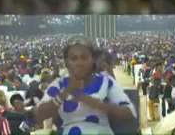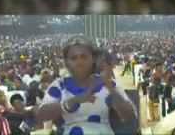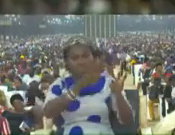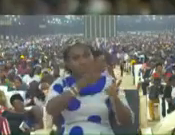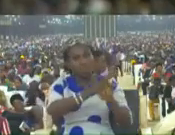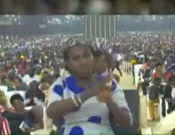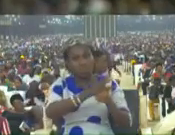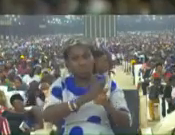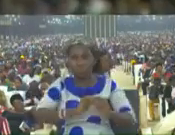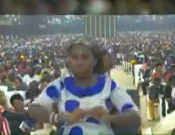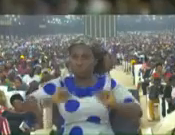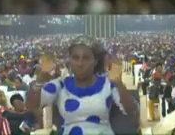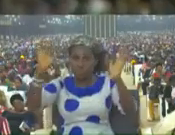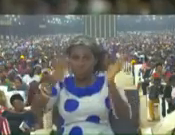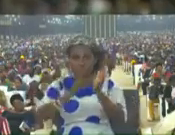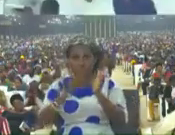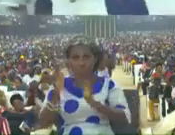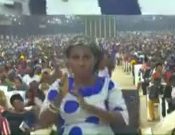Six.